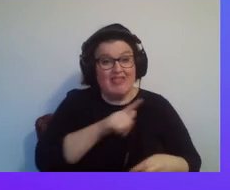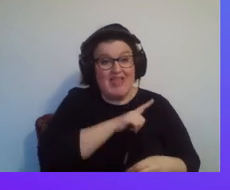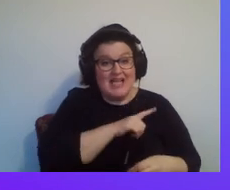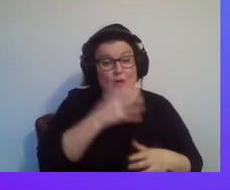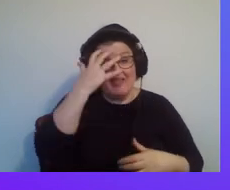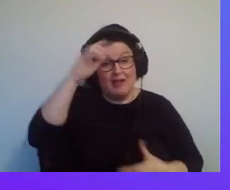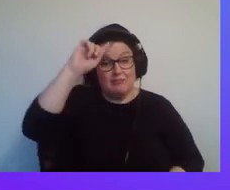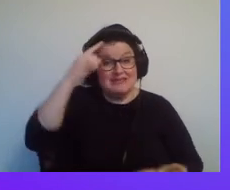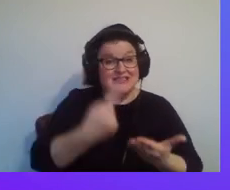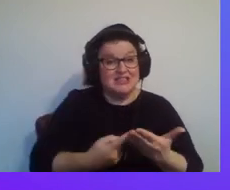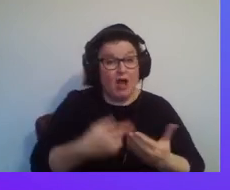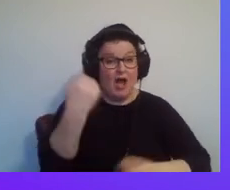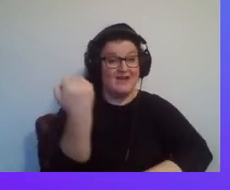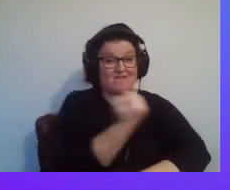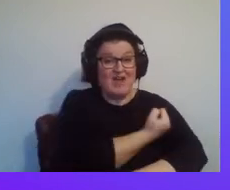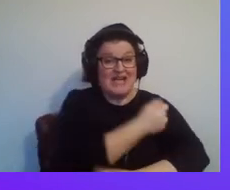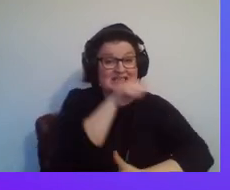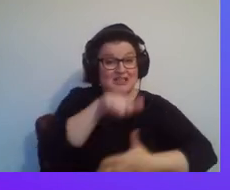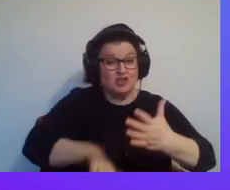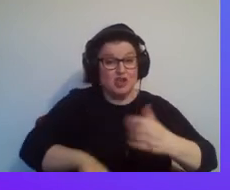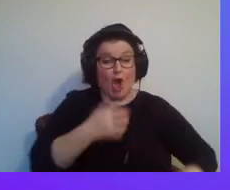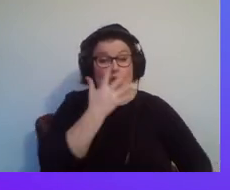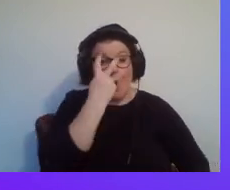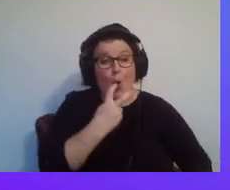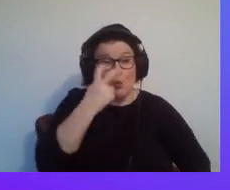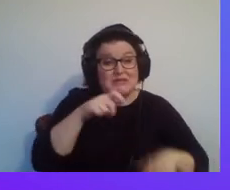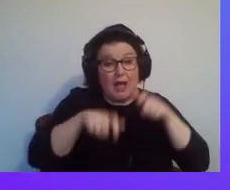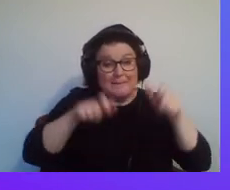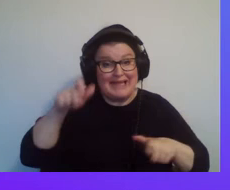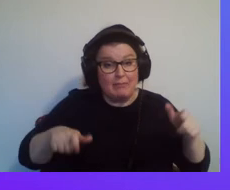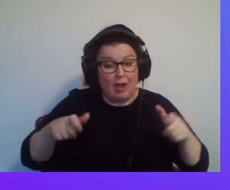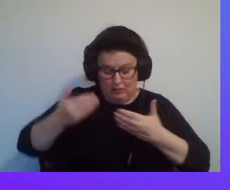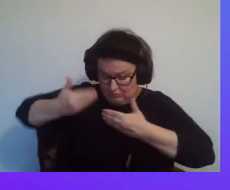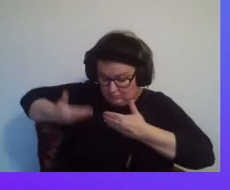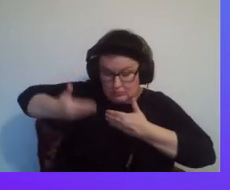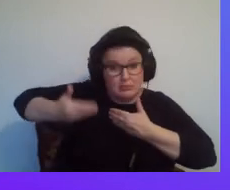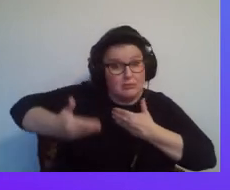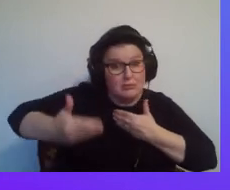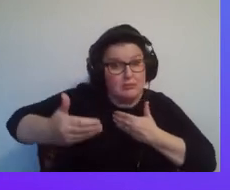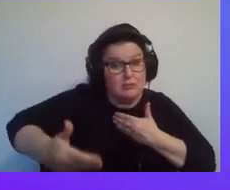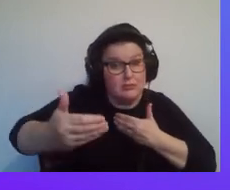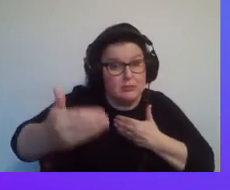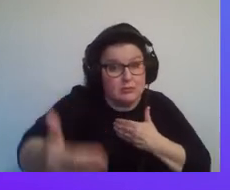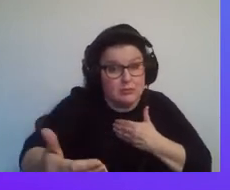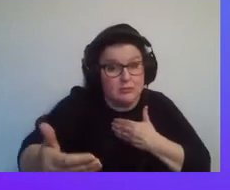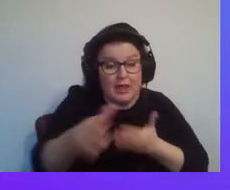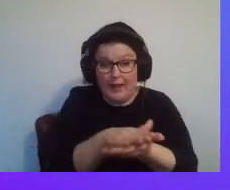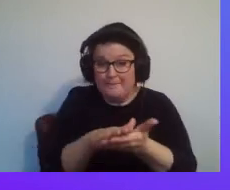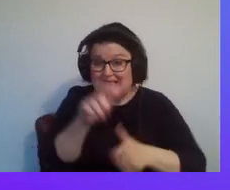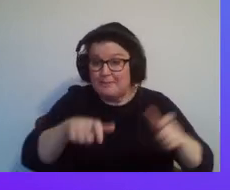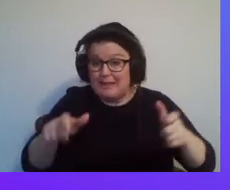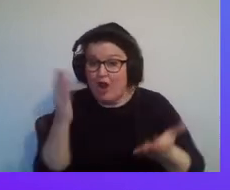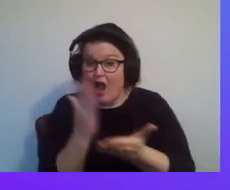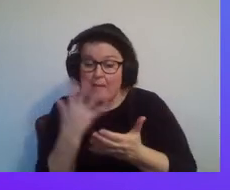age cohorts, within those age groups, we want to ensure that everybody who is at risk gets the vaccine. So whether